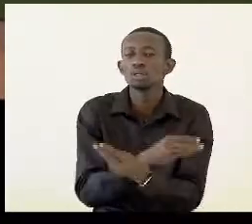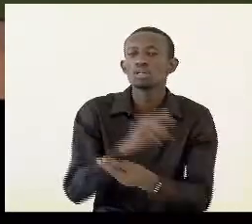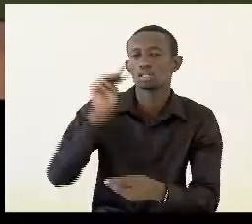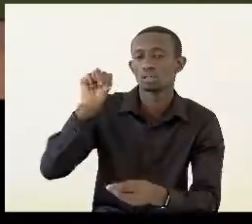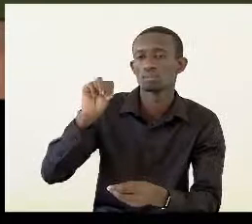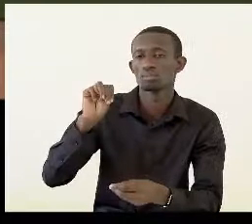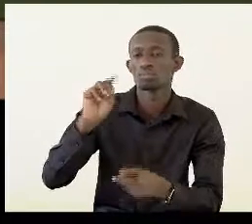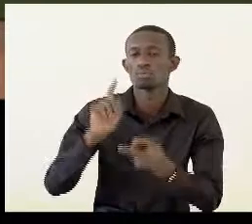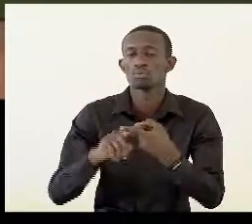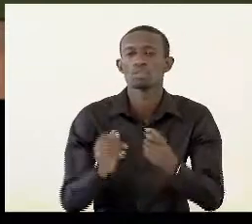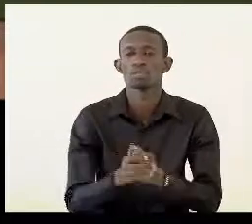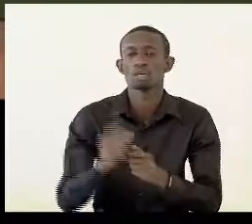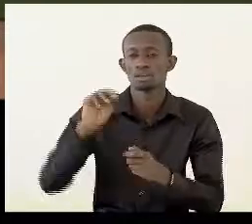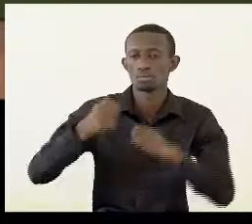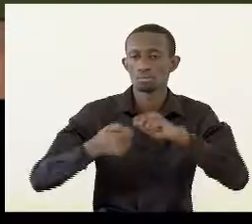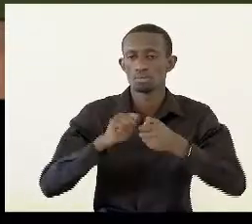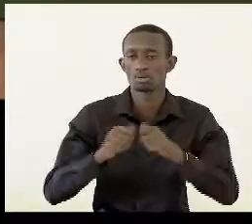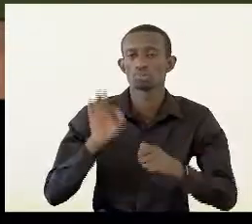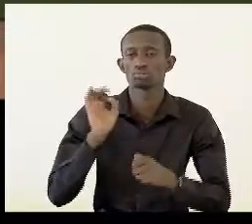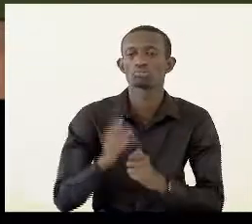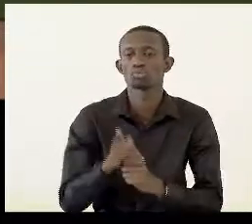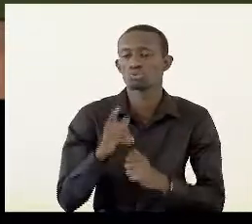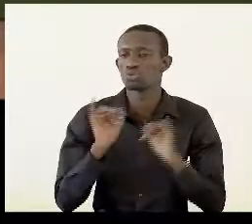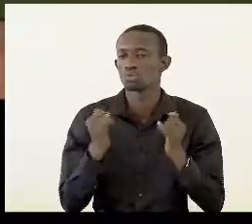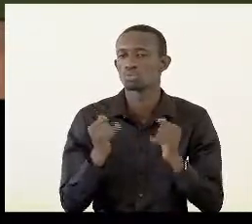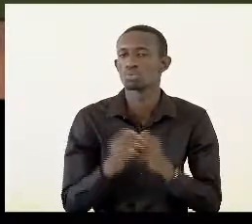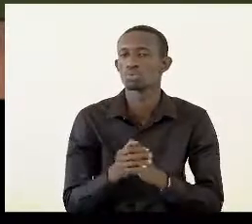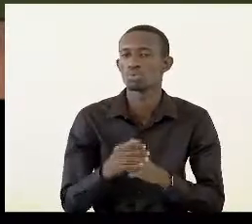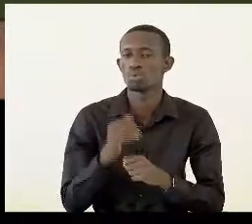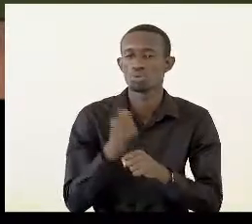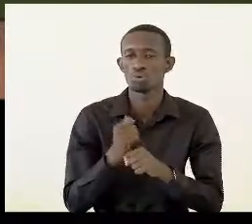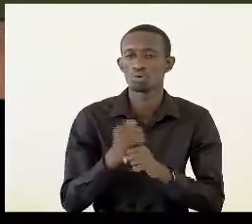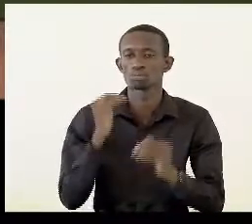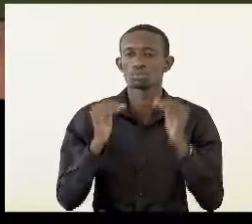any metal of your choice, and you try to complete the equations.